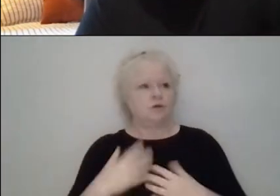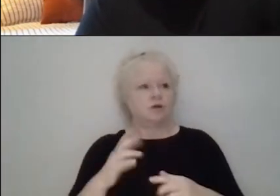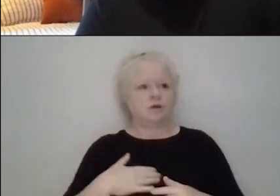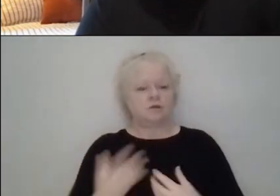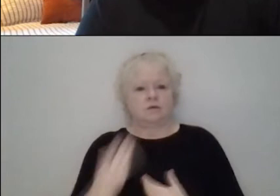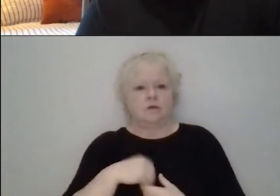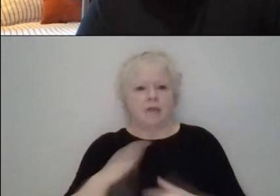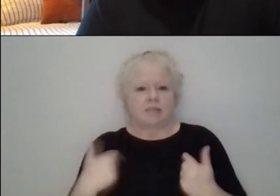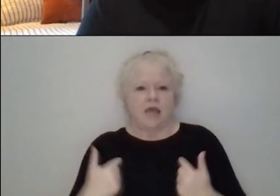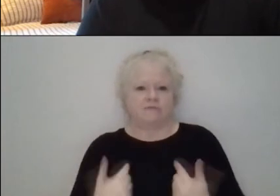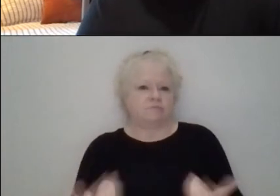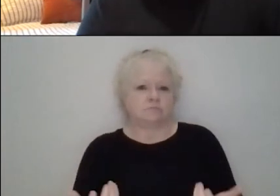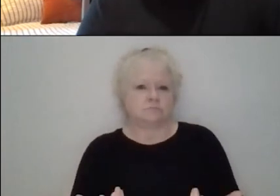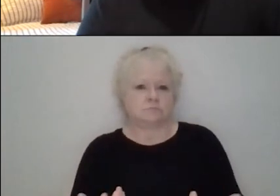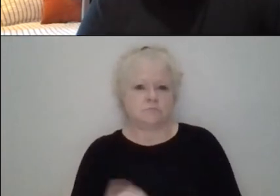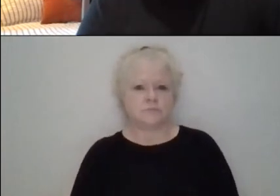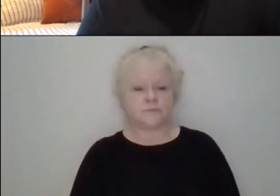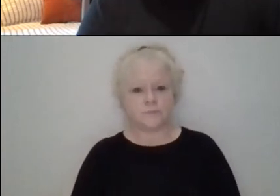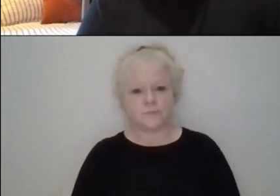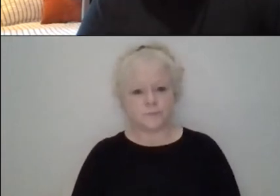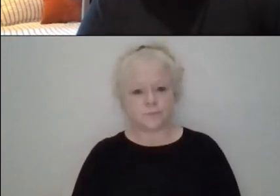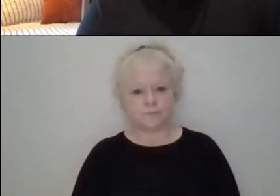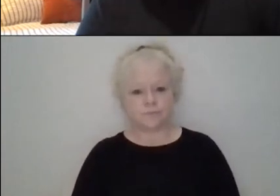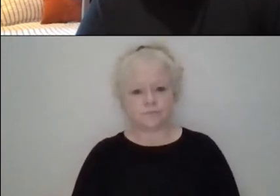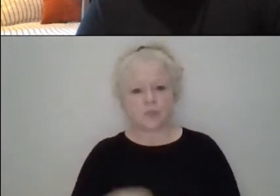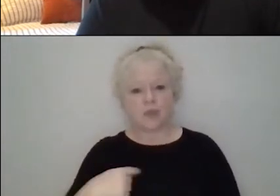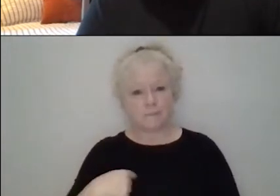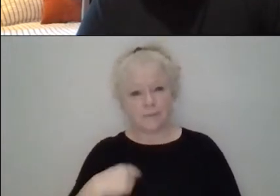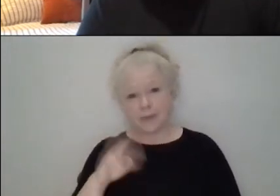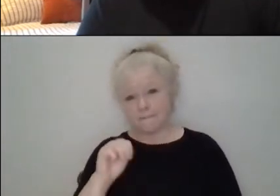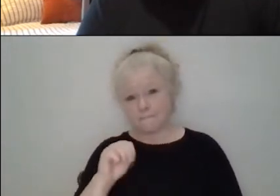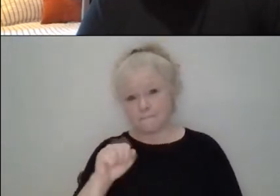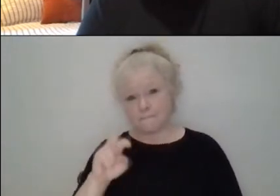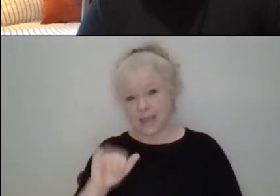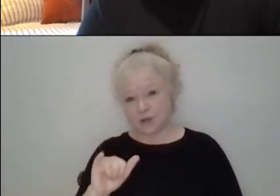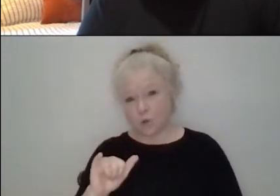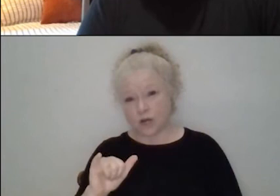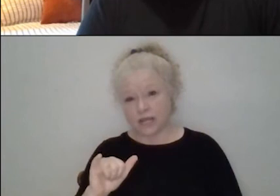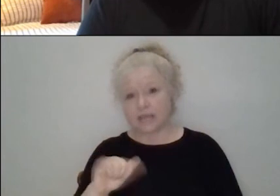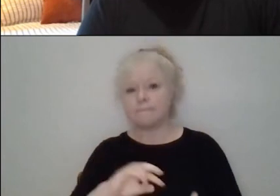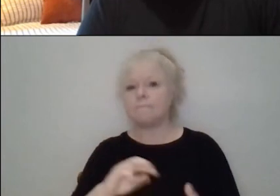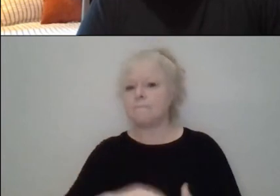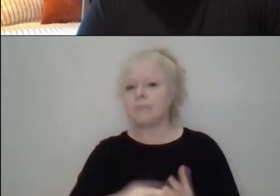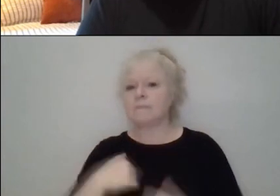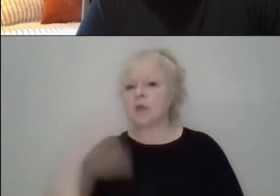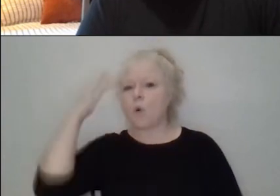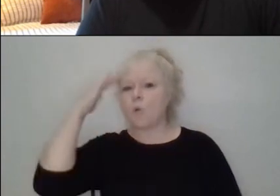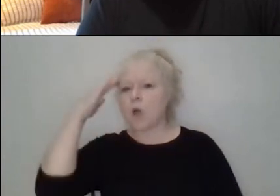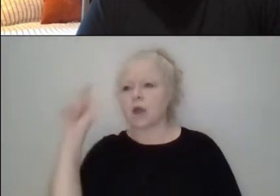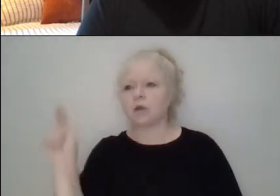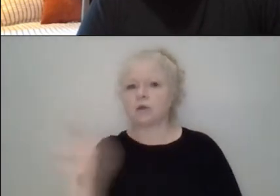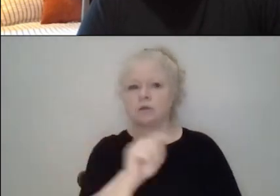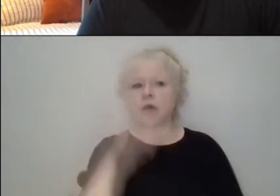And, you know, I think being part of a minority makes you aware of all minorities. And, you know,